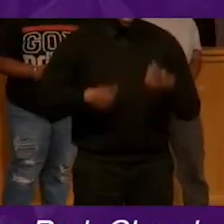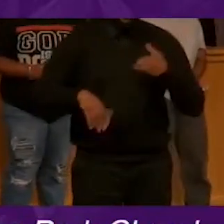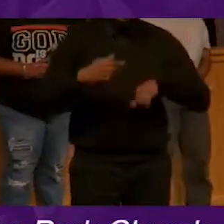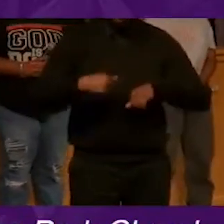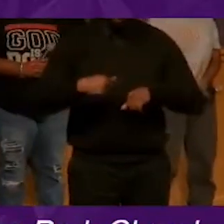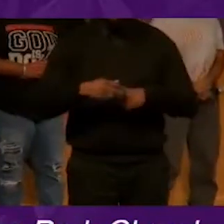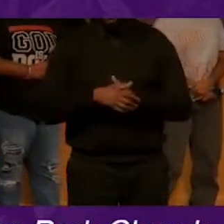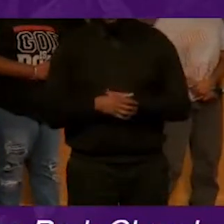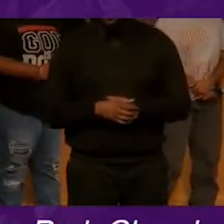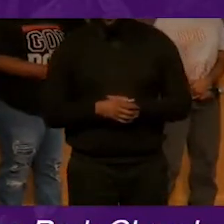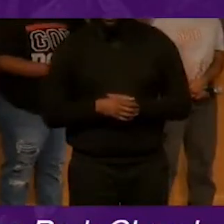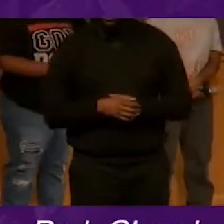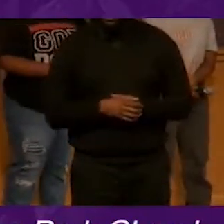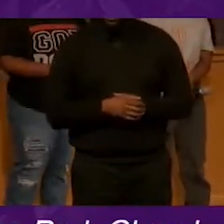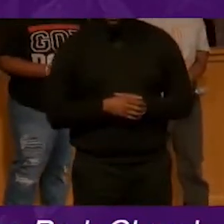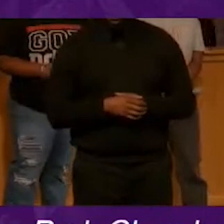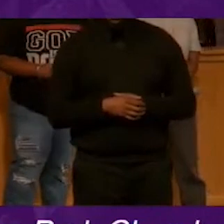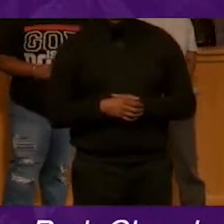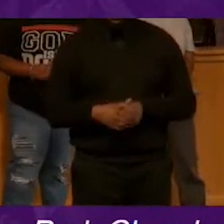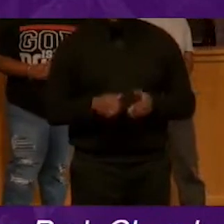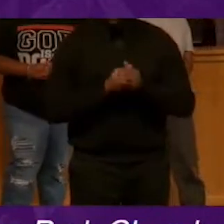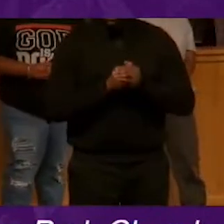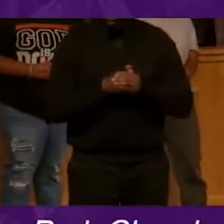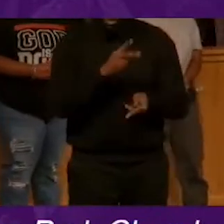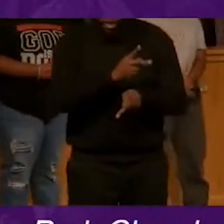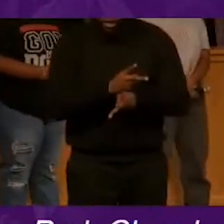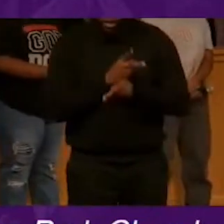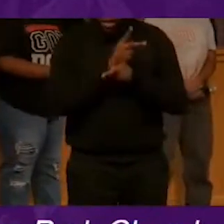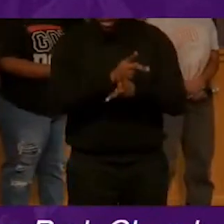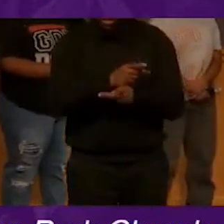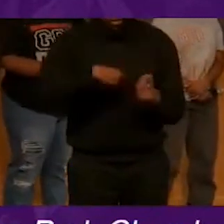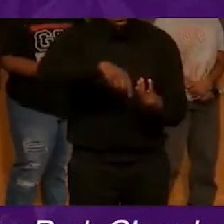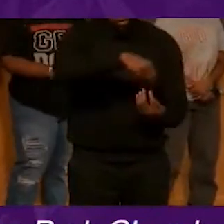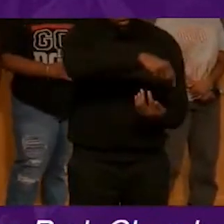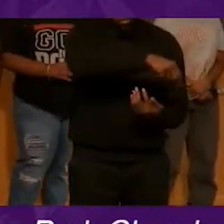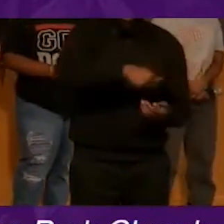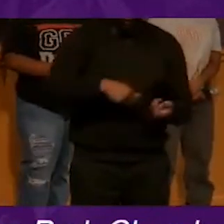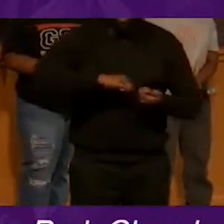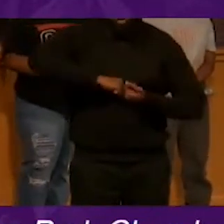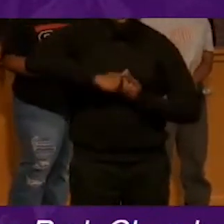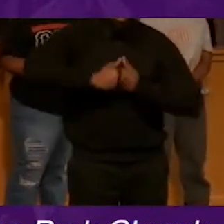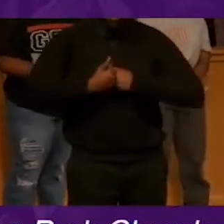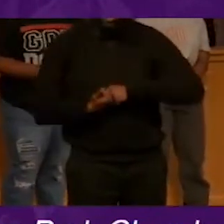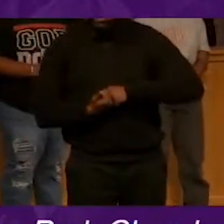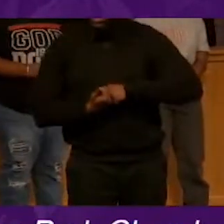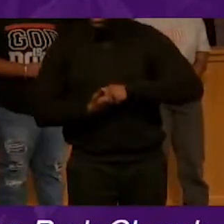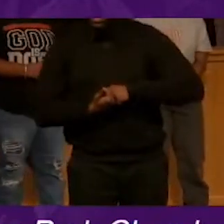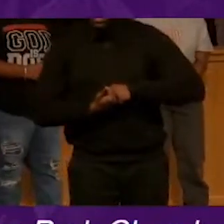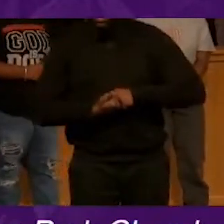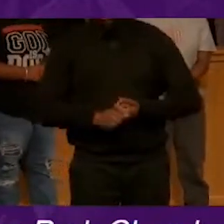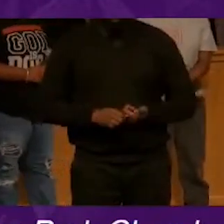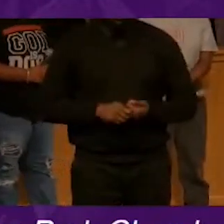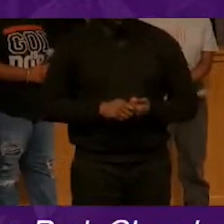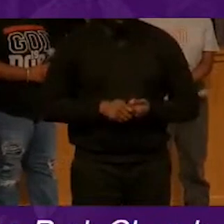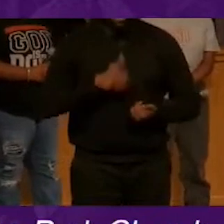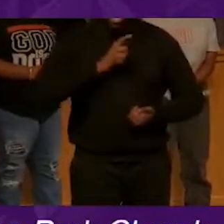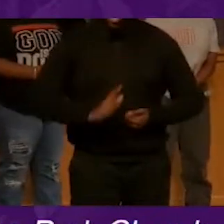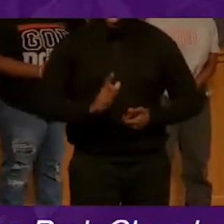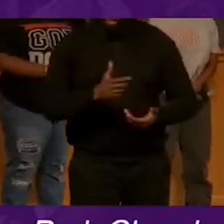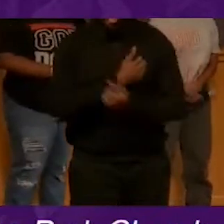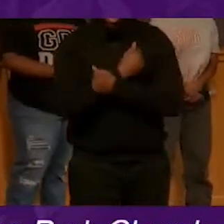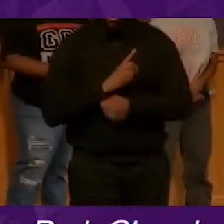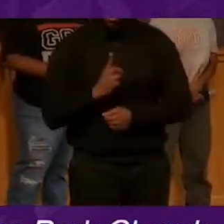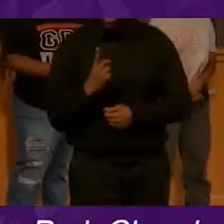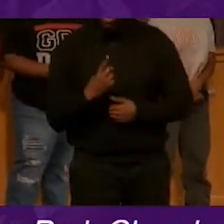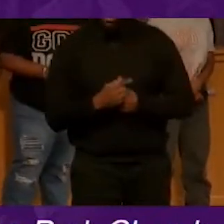well, right? And so we want to keep those among us who are grieving, those among us who are bereaved right now, and there